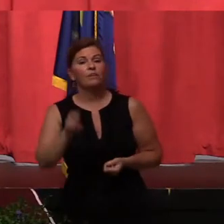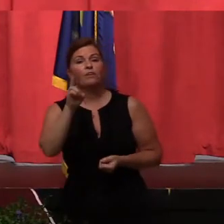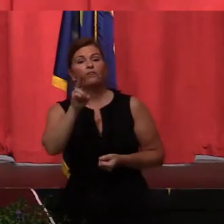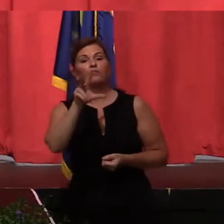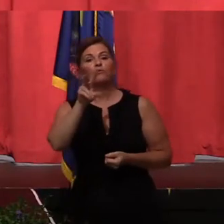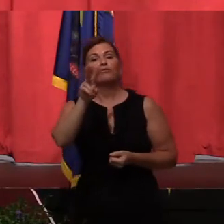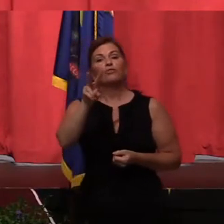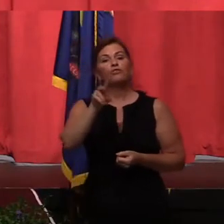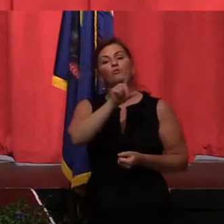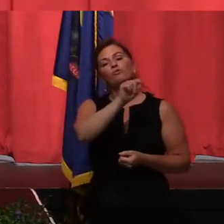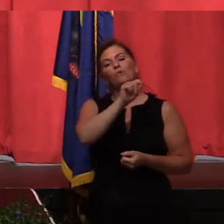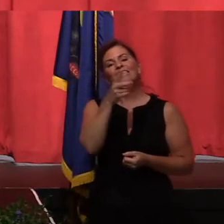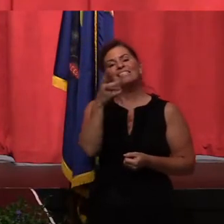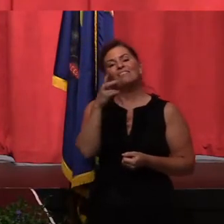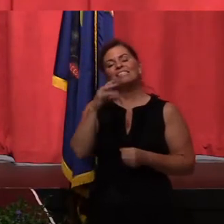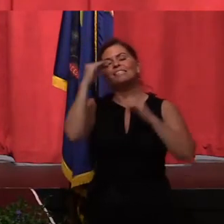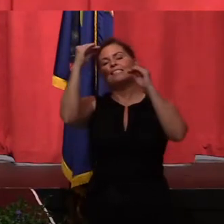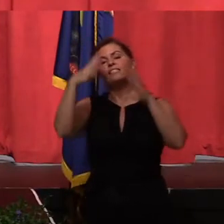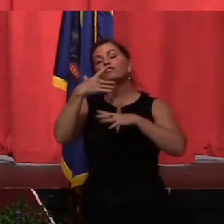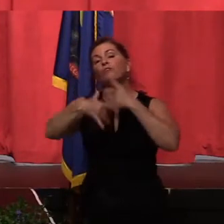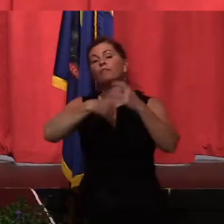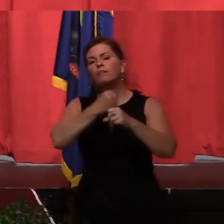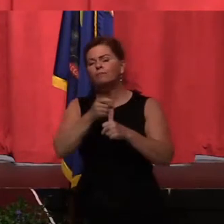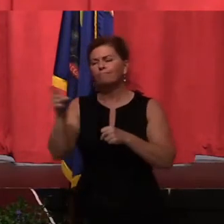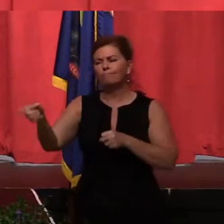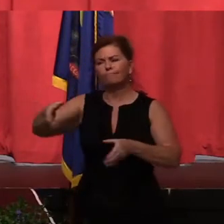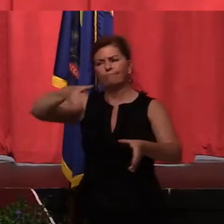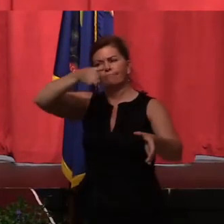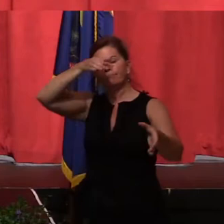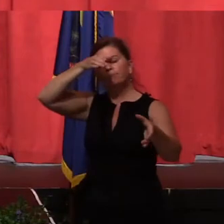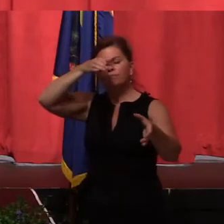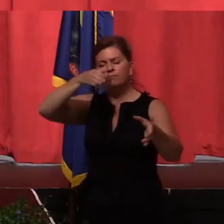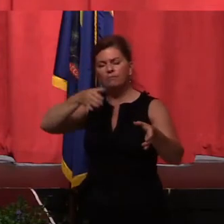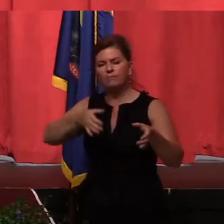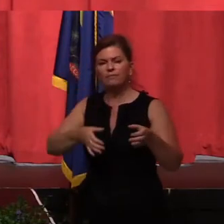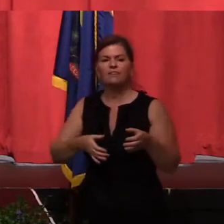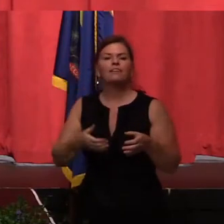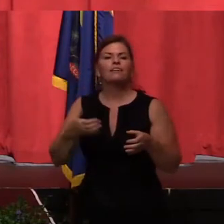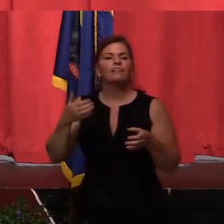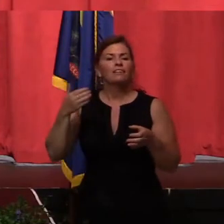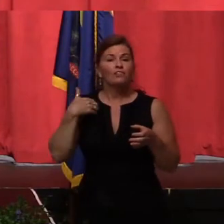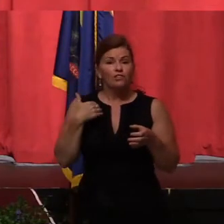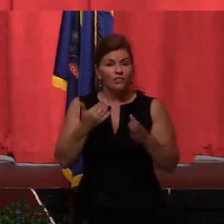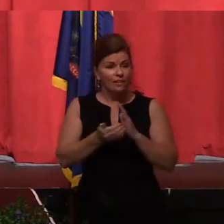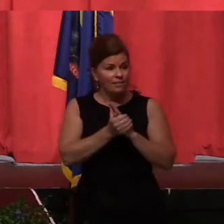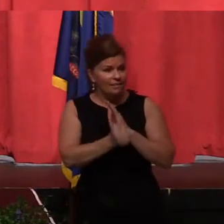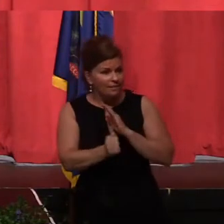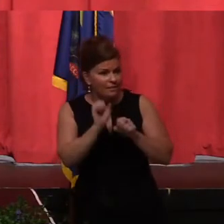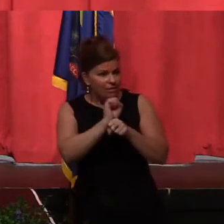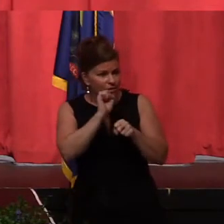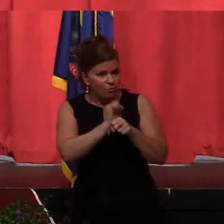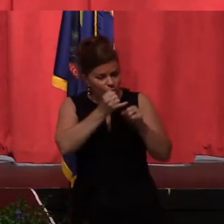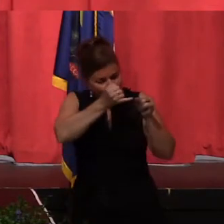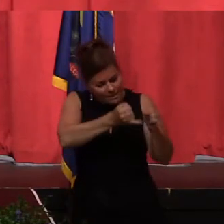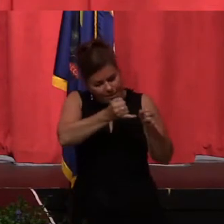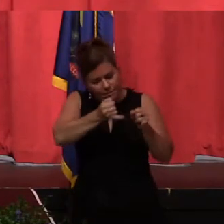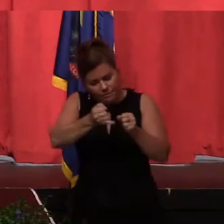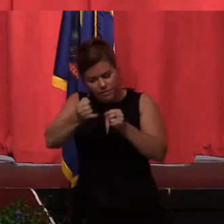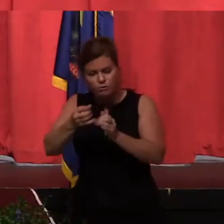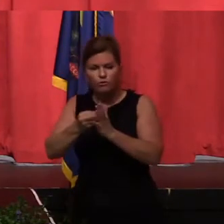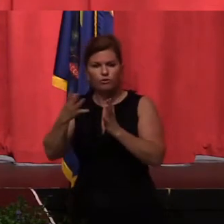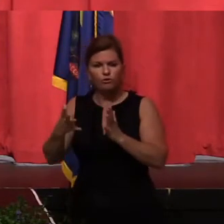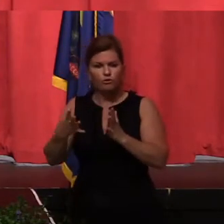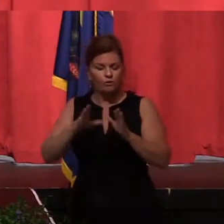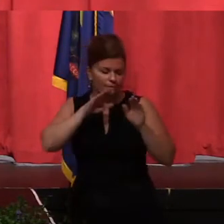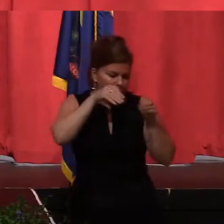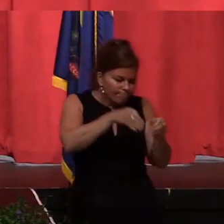in 2017, Jen is a master at what she does. She has the ability to work with each individual student as a learner